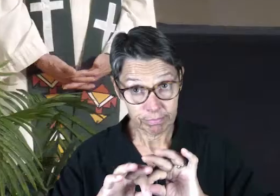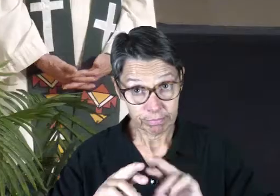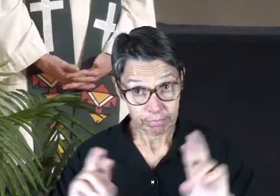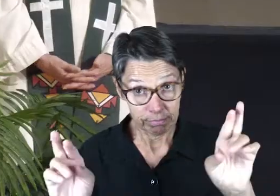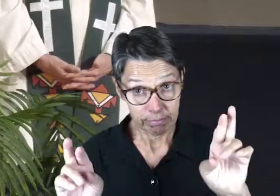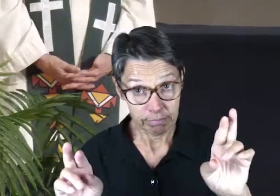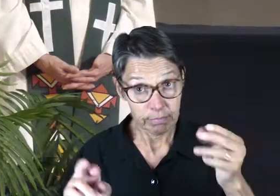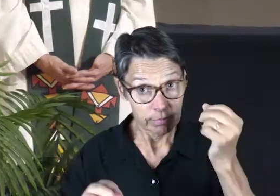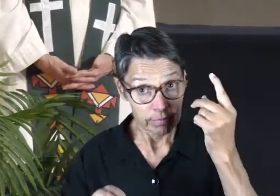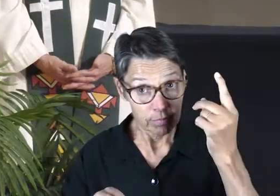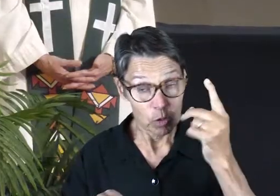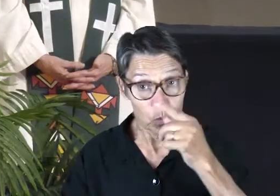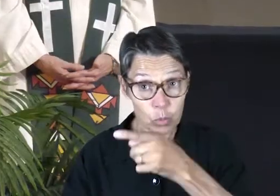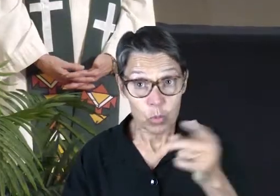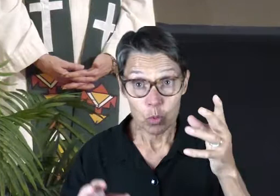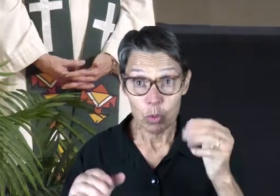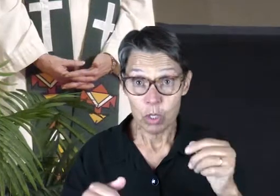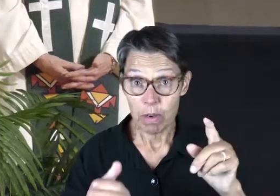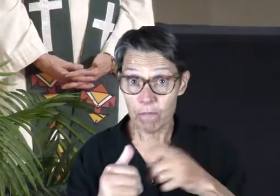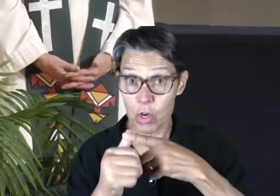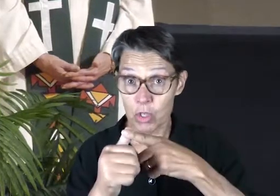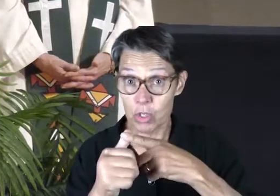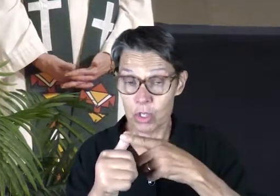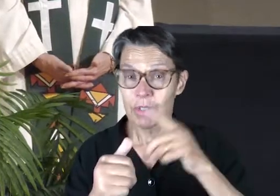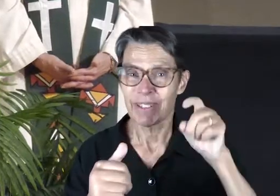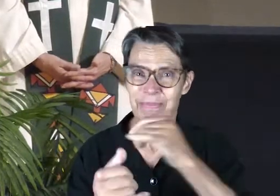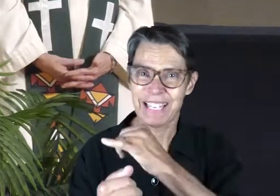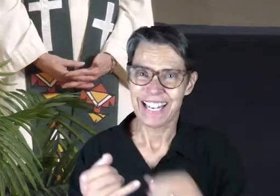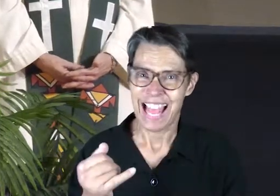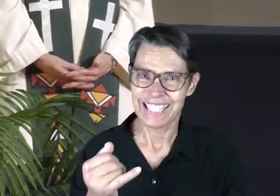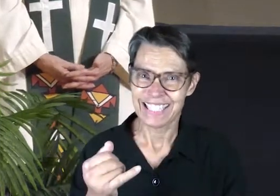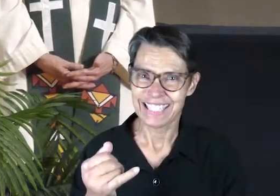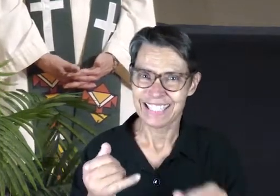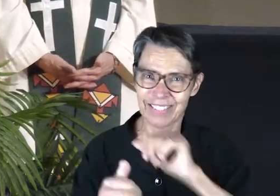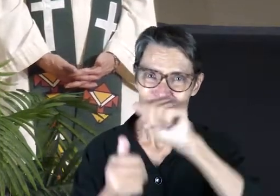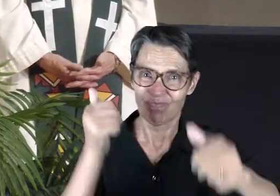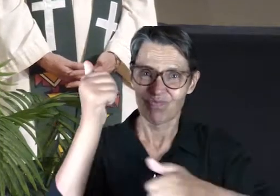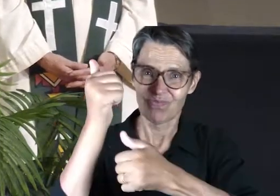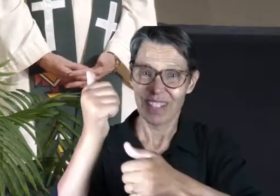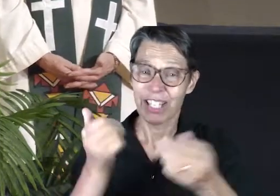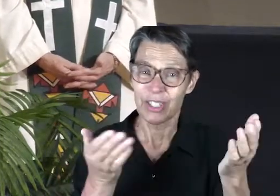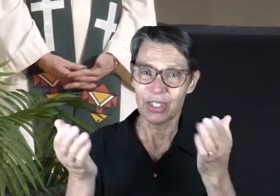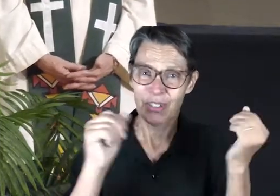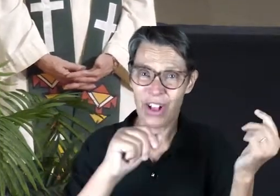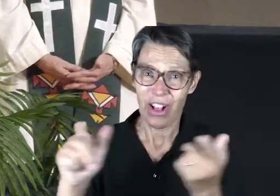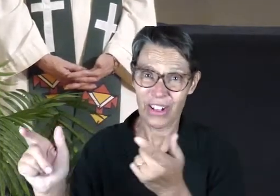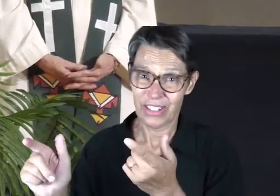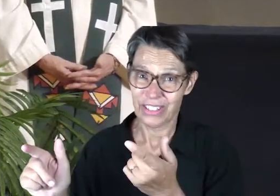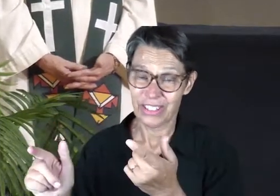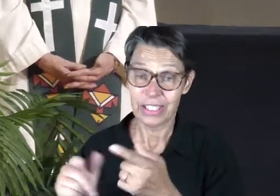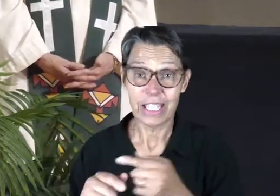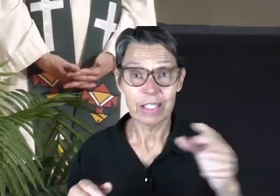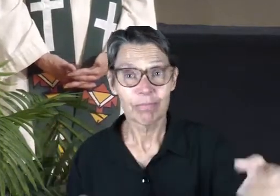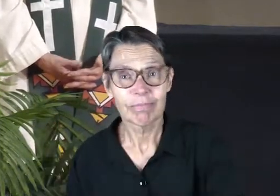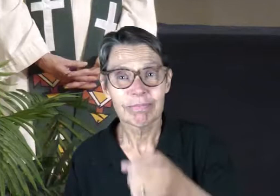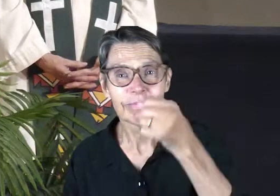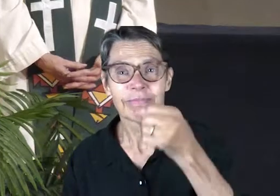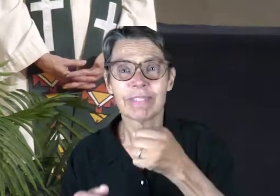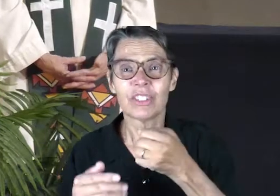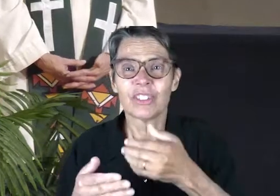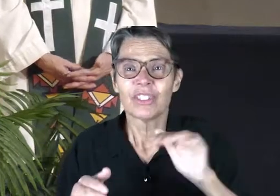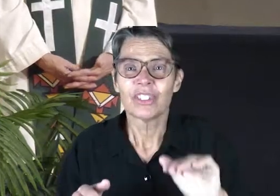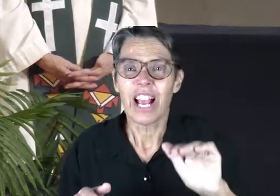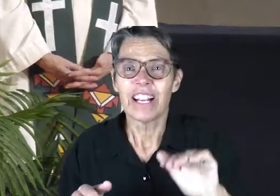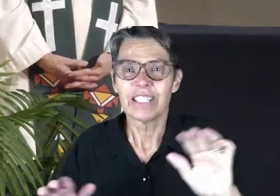"Whoever wants to be first must be last of all and servant of all." Then he took a little child and put it among them,